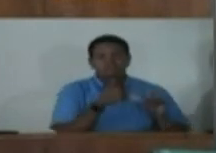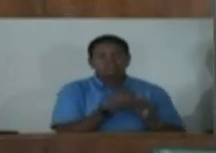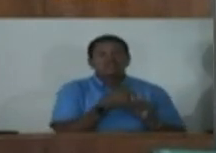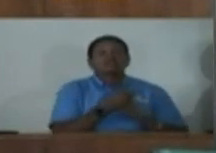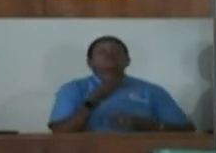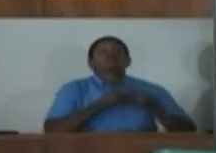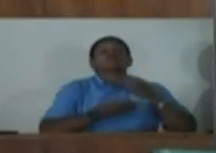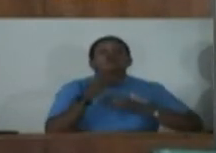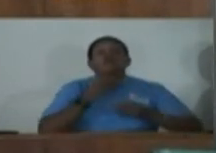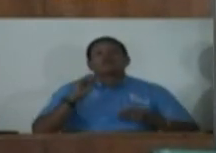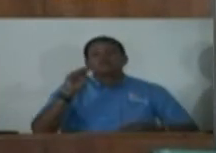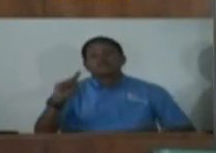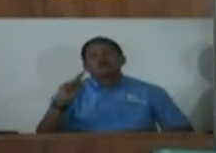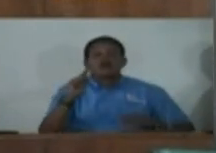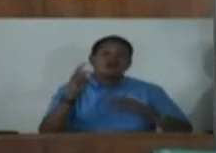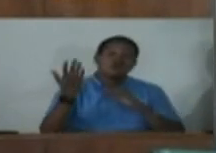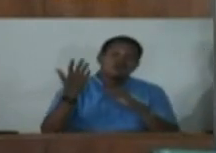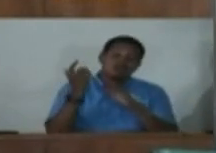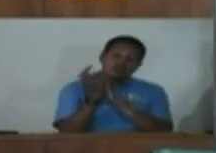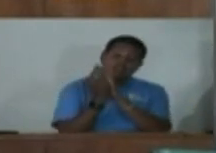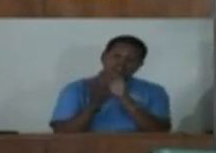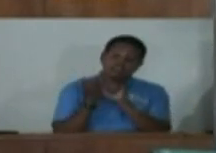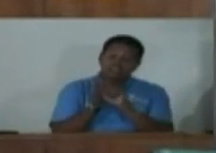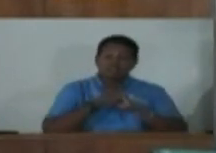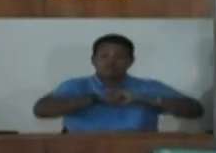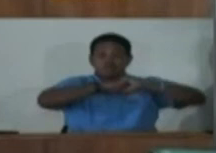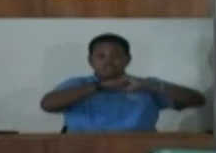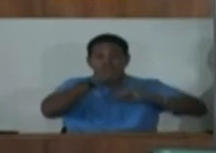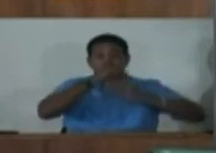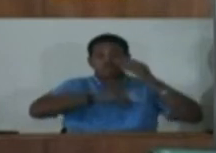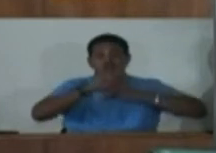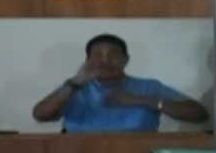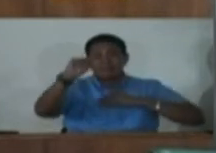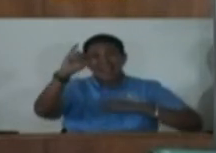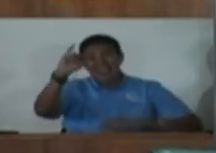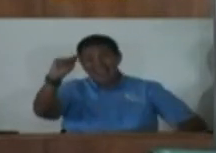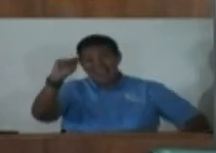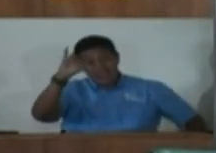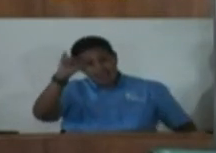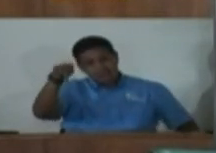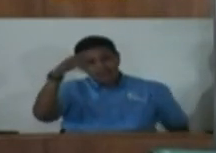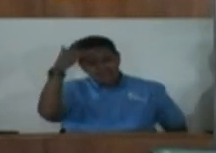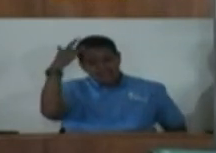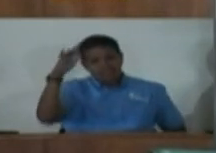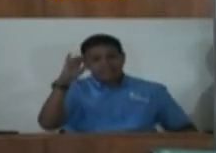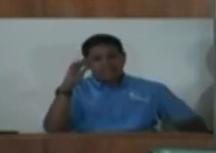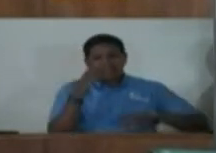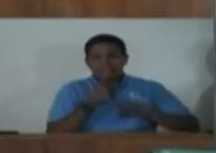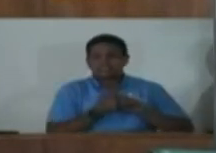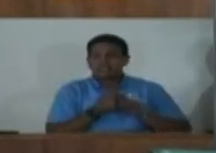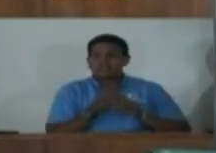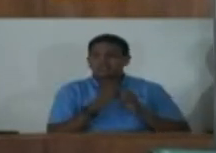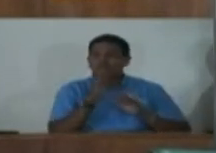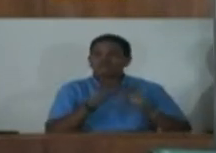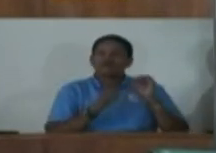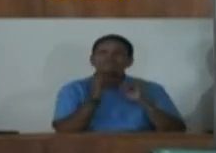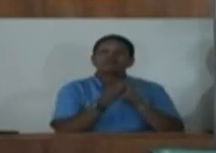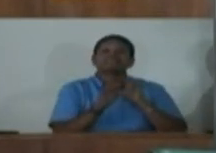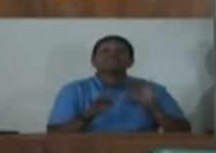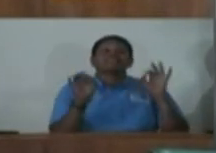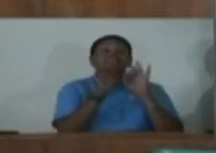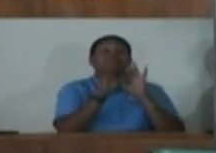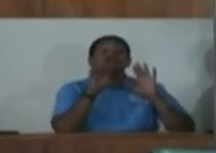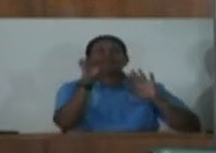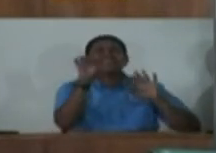or IP internationally is of more than passing significance. It's of critical importance,